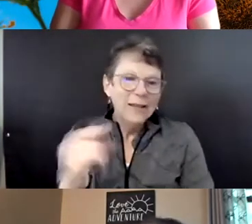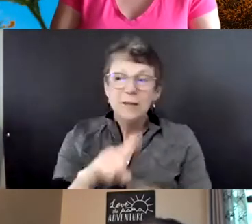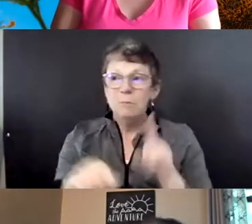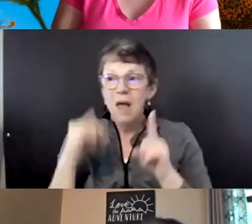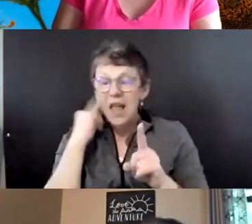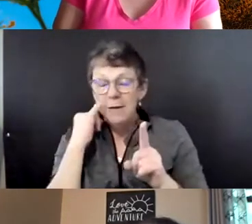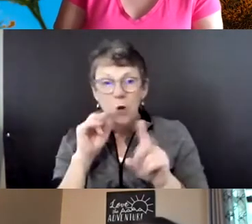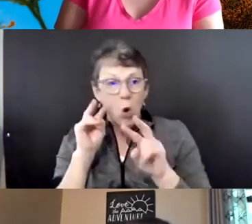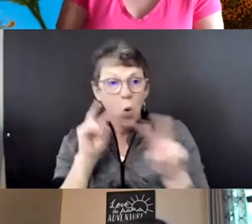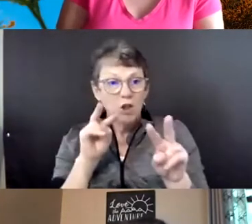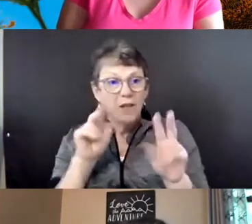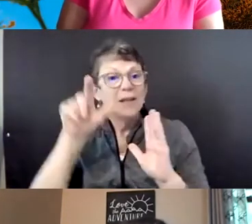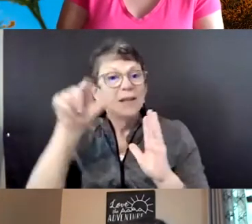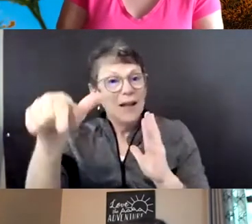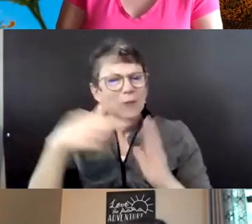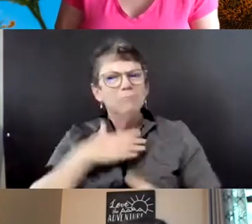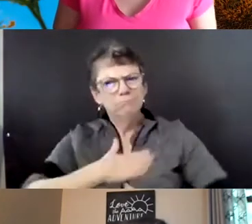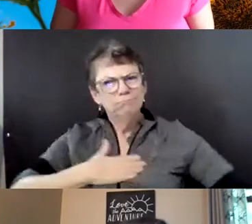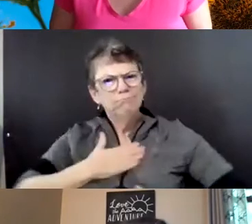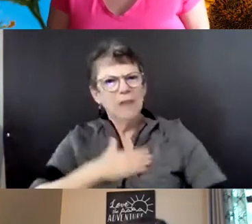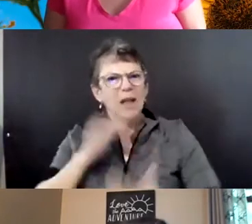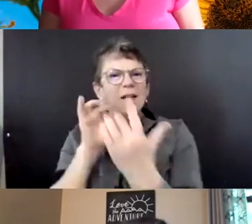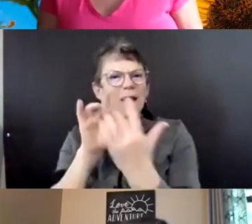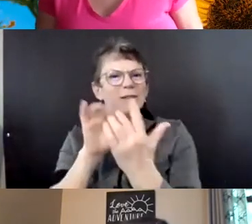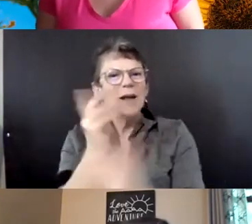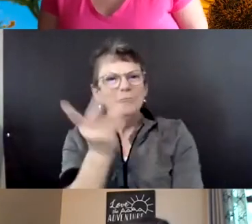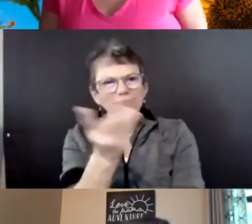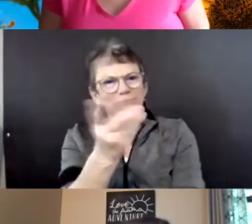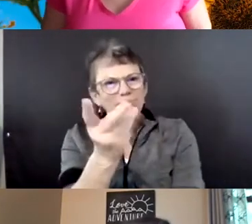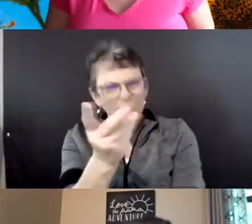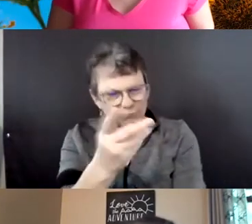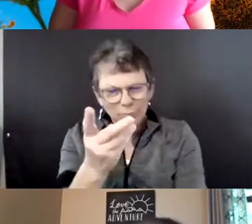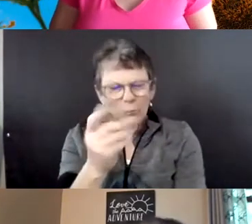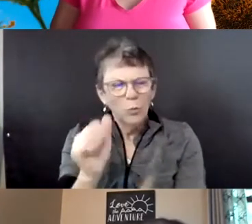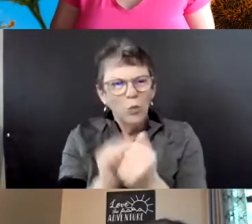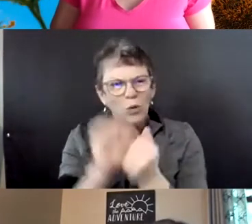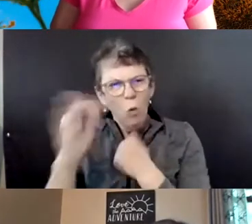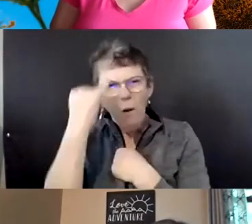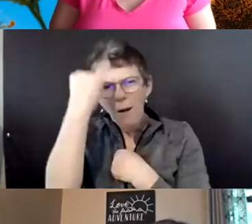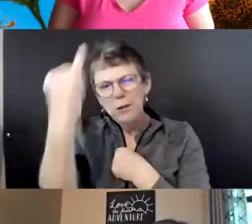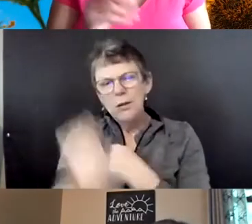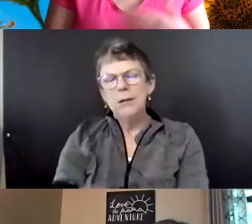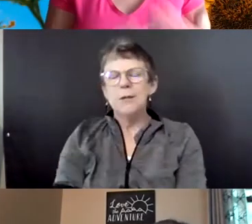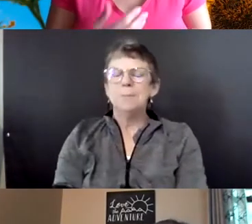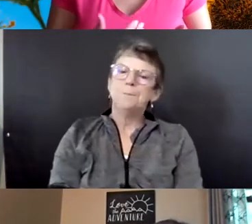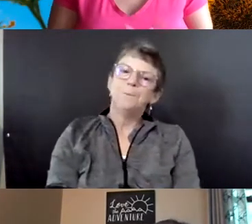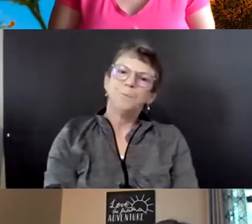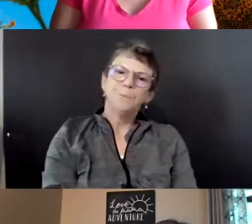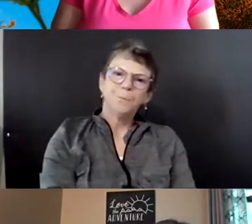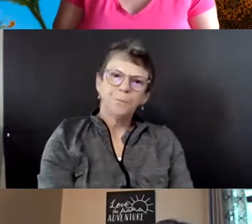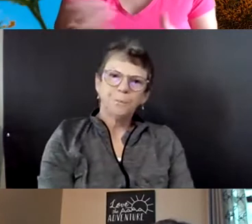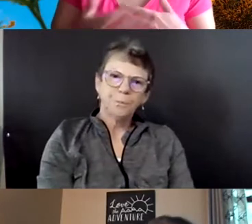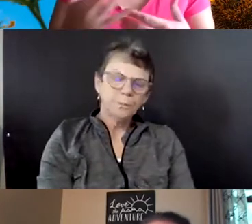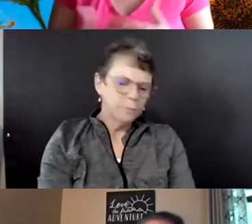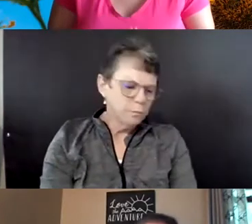we highly recommend that increased support there. So thank you. Still on the same topic of some of